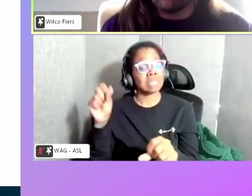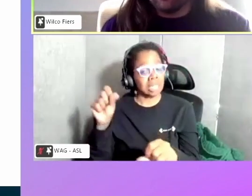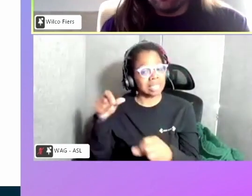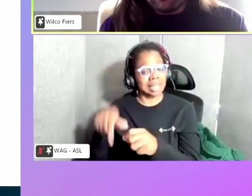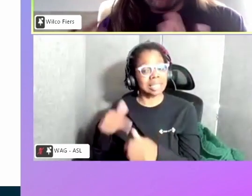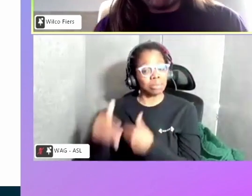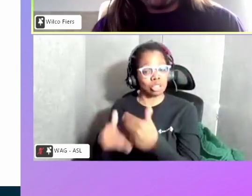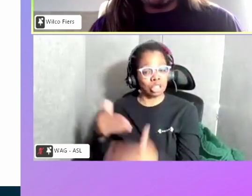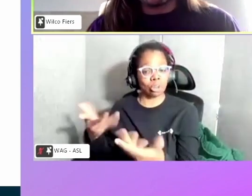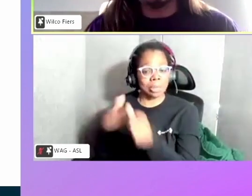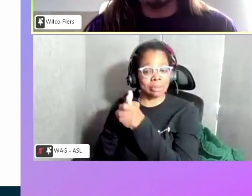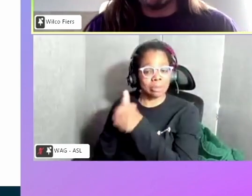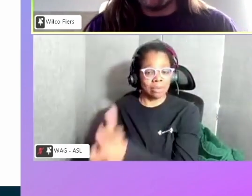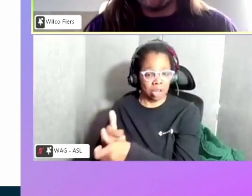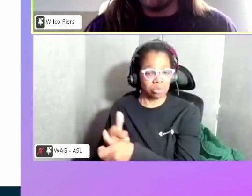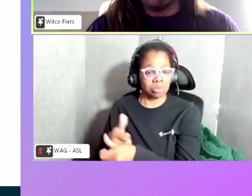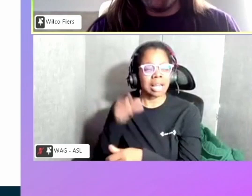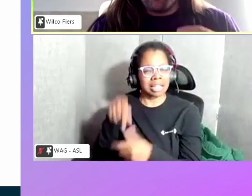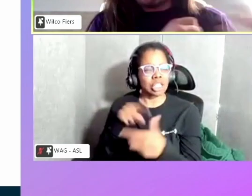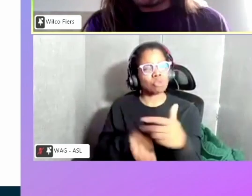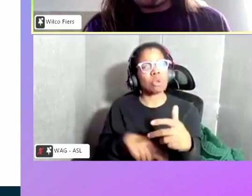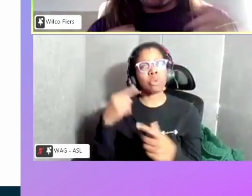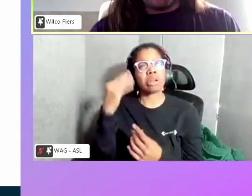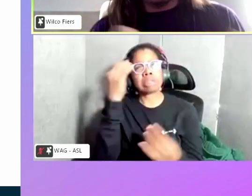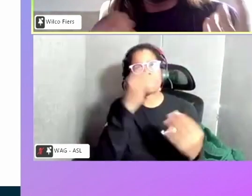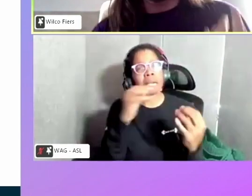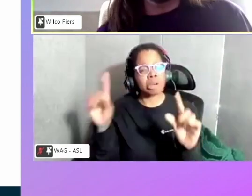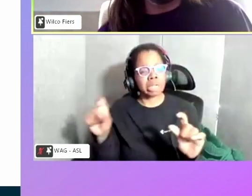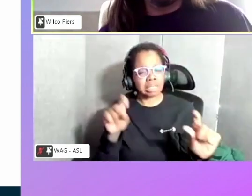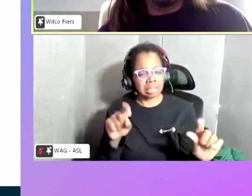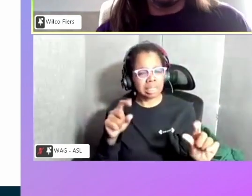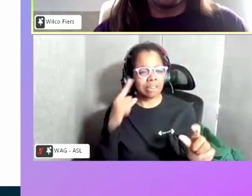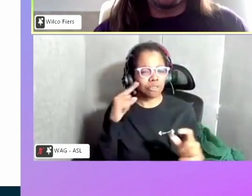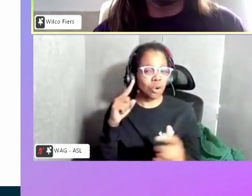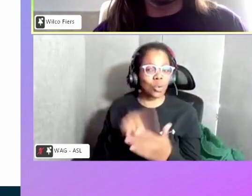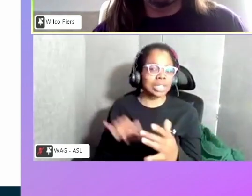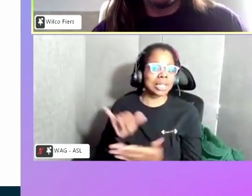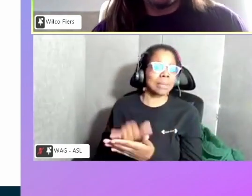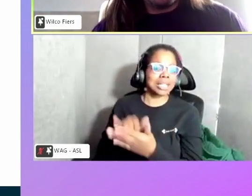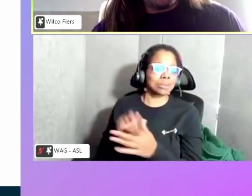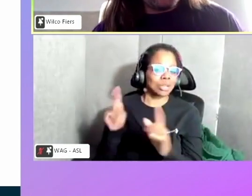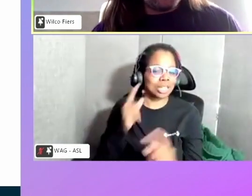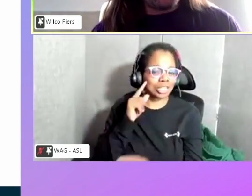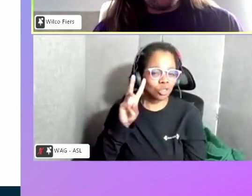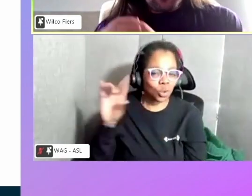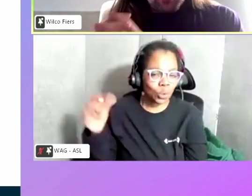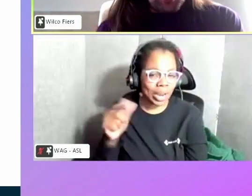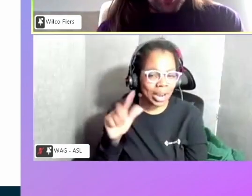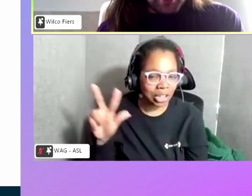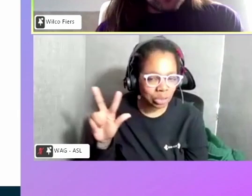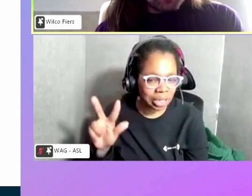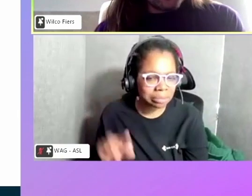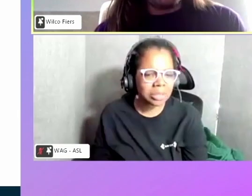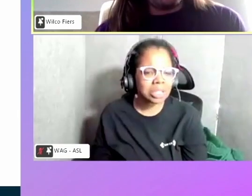followed. So this is the direction we're thinking of testing the untestable in WCAG 3.